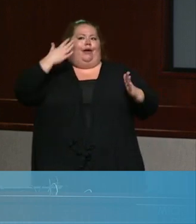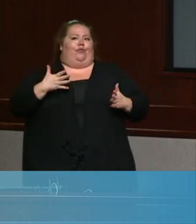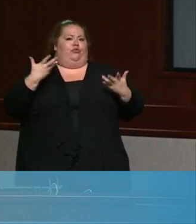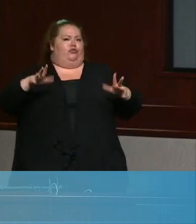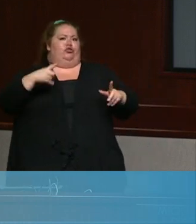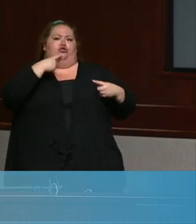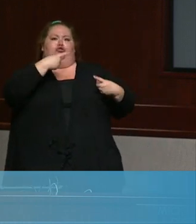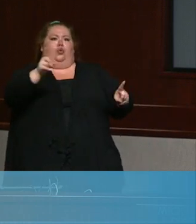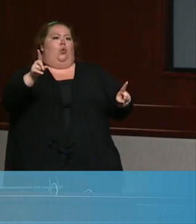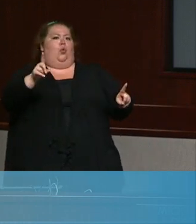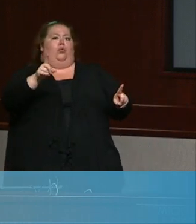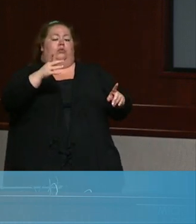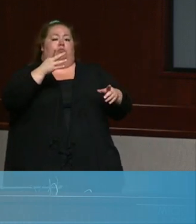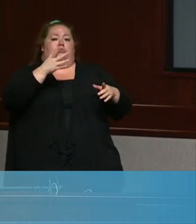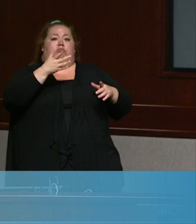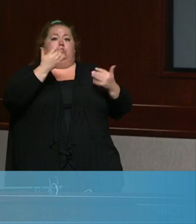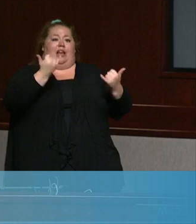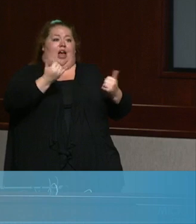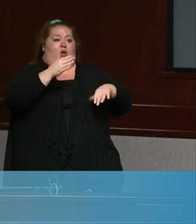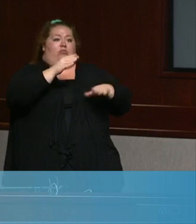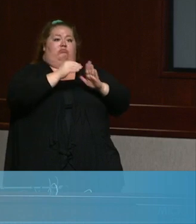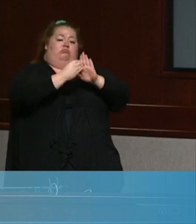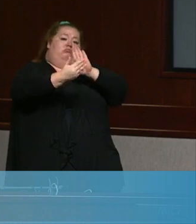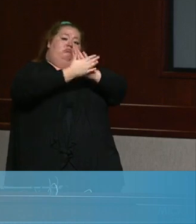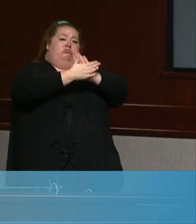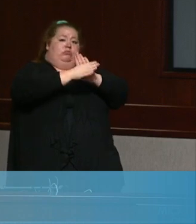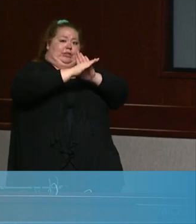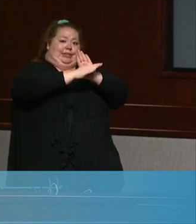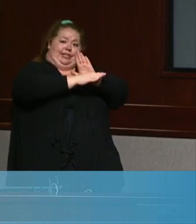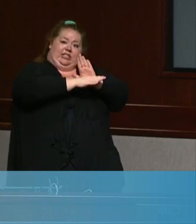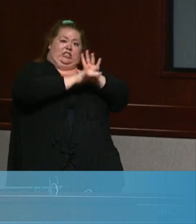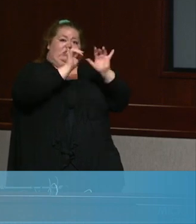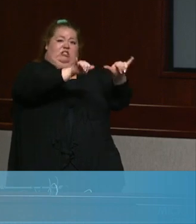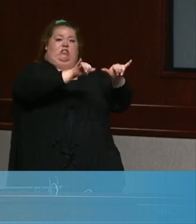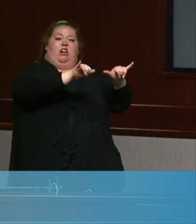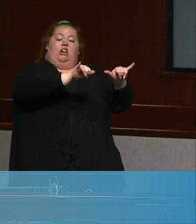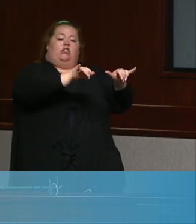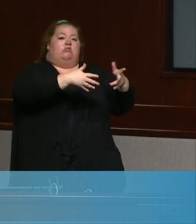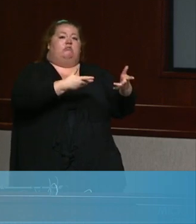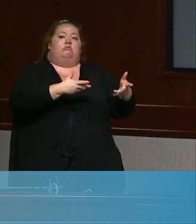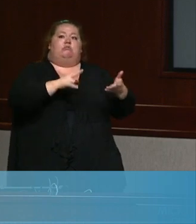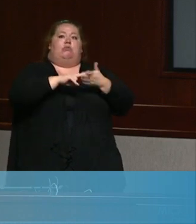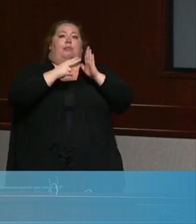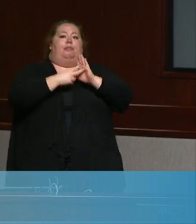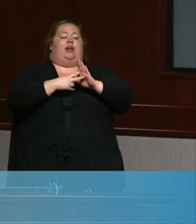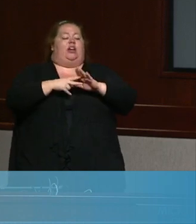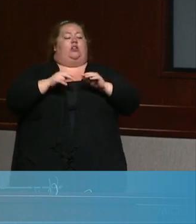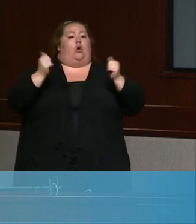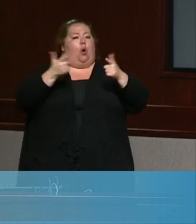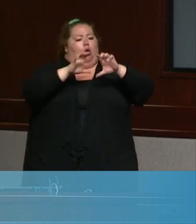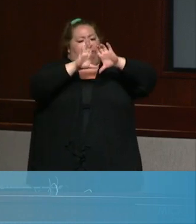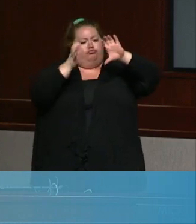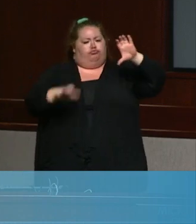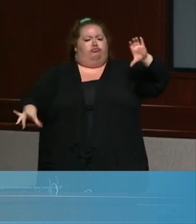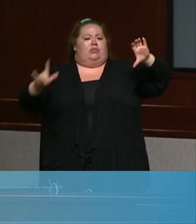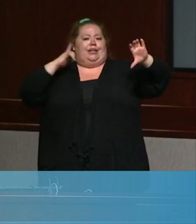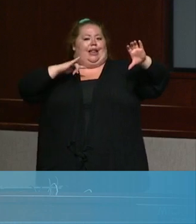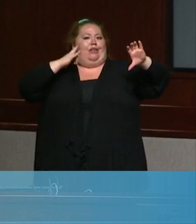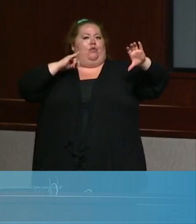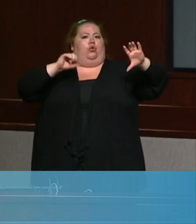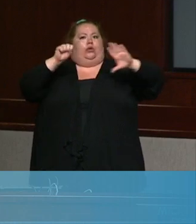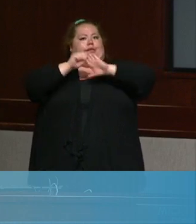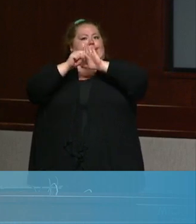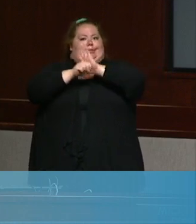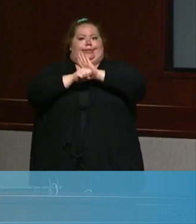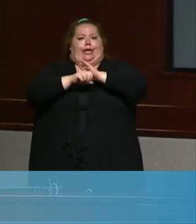you stay on the list, and the only way you come off is statewide. We do it as a state and not as a county.